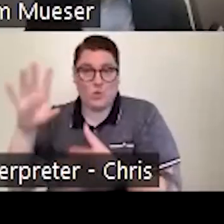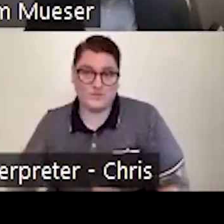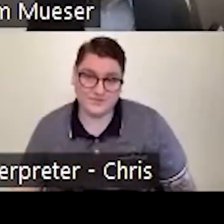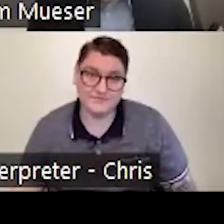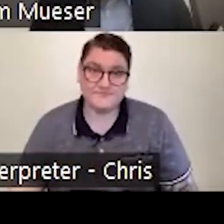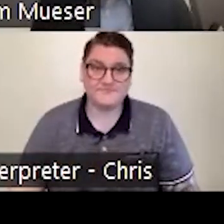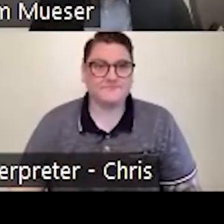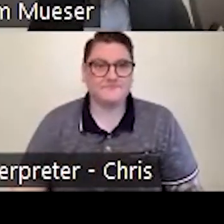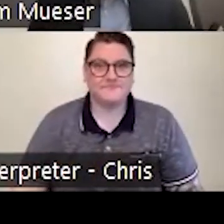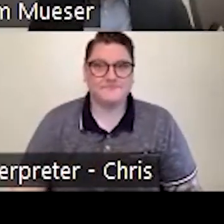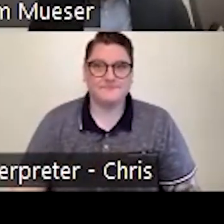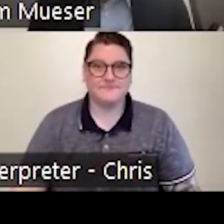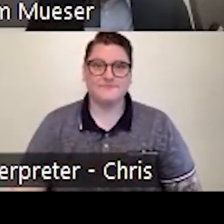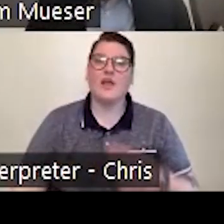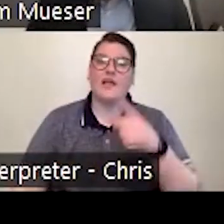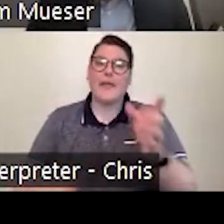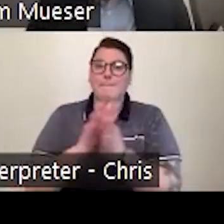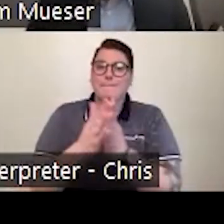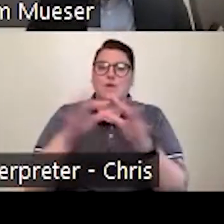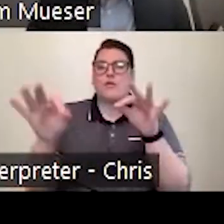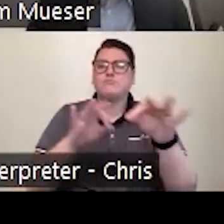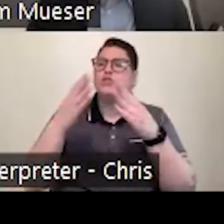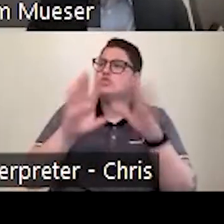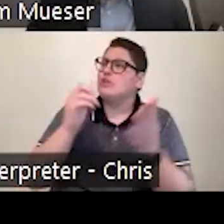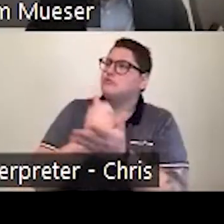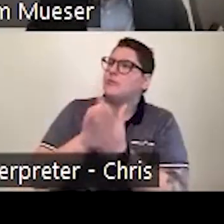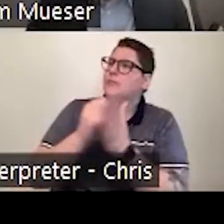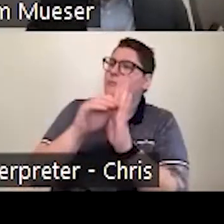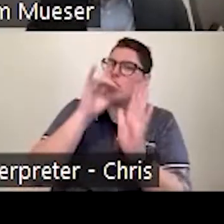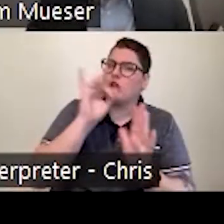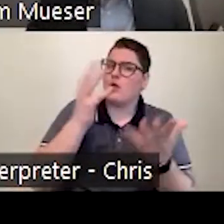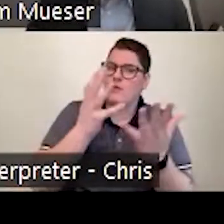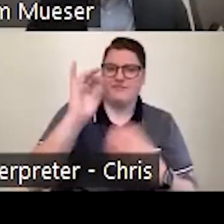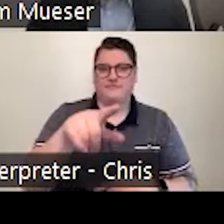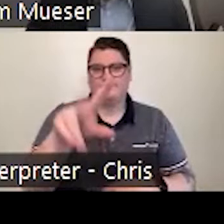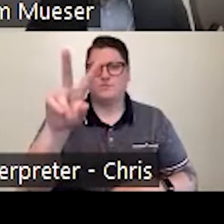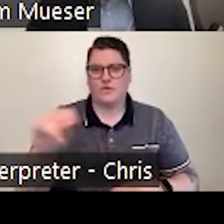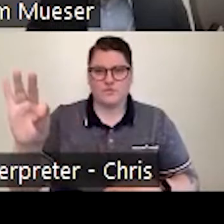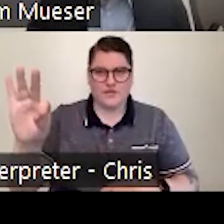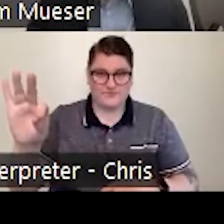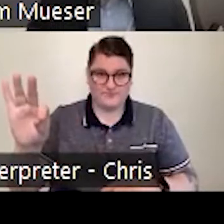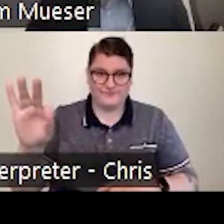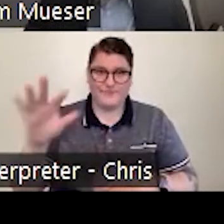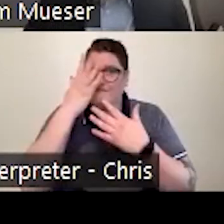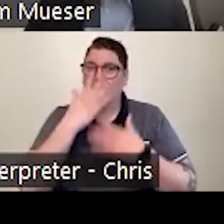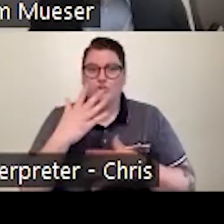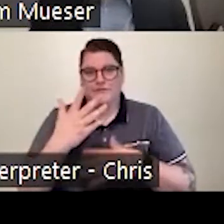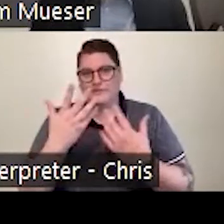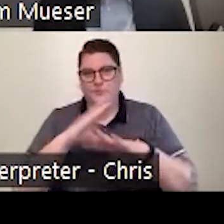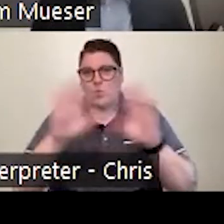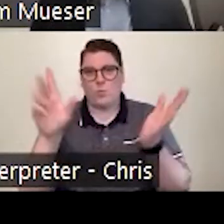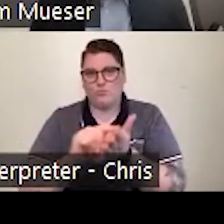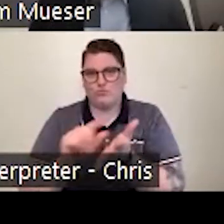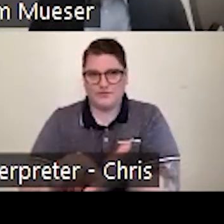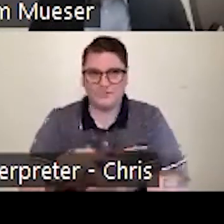the book that describes the general treatment model, published in 2009. Unfortunately, it's out of print right now. This is a